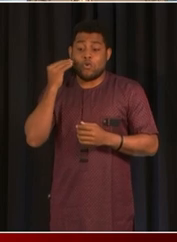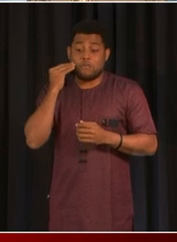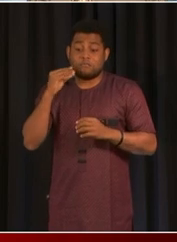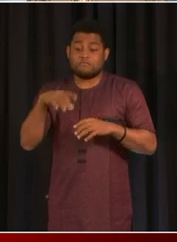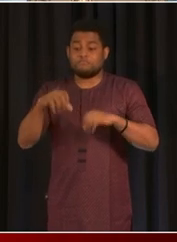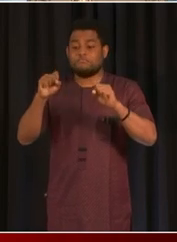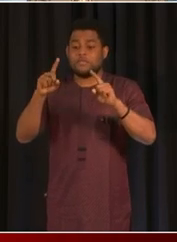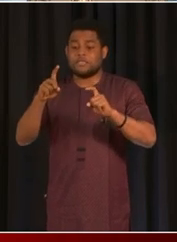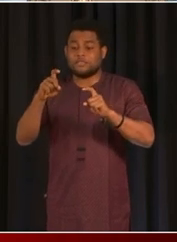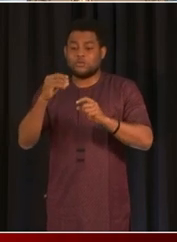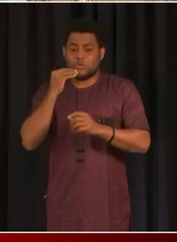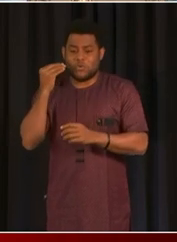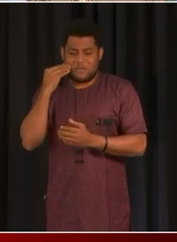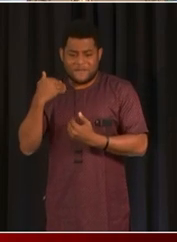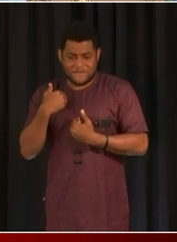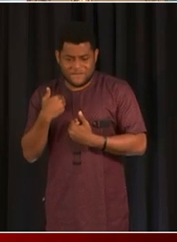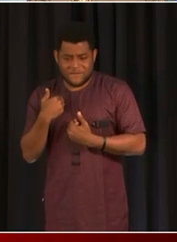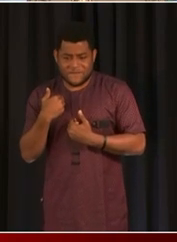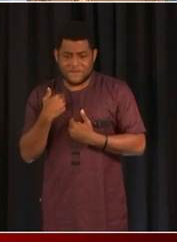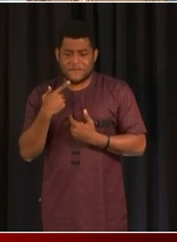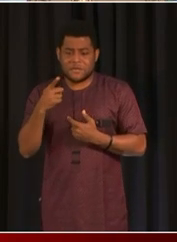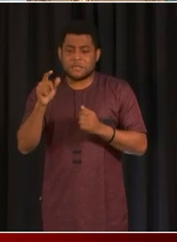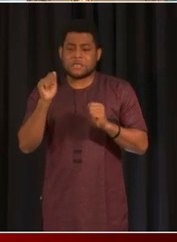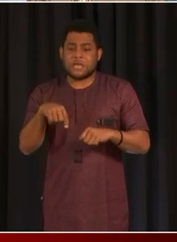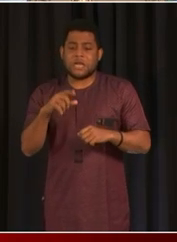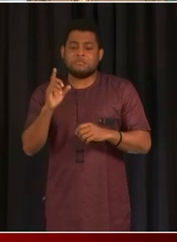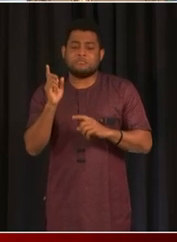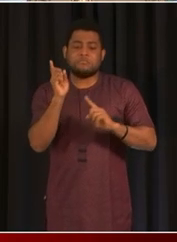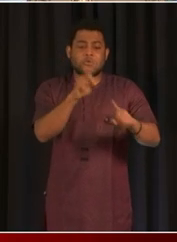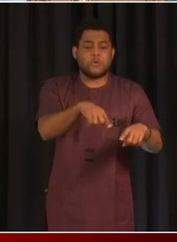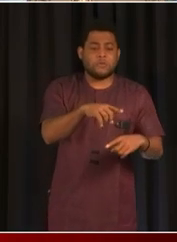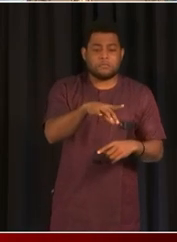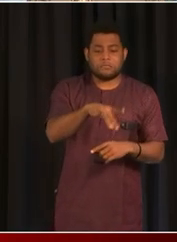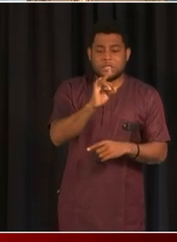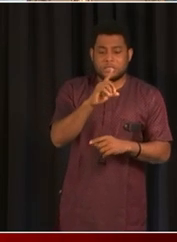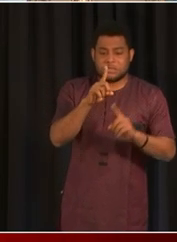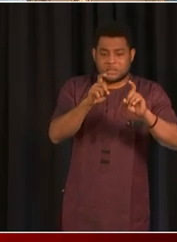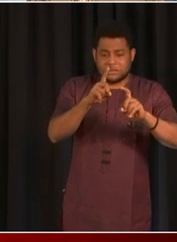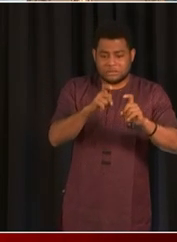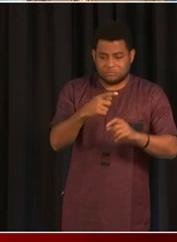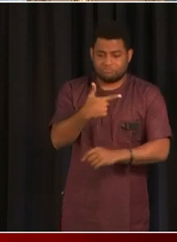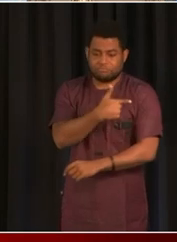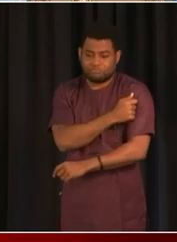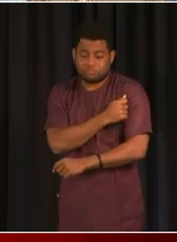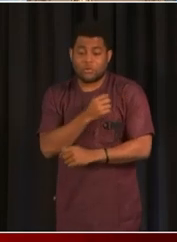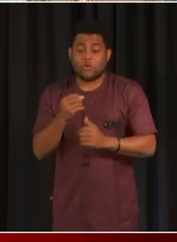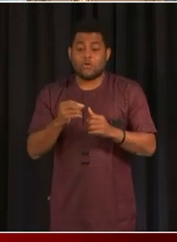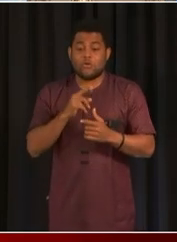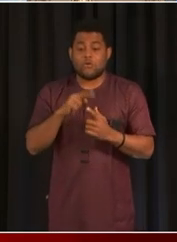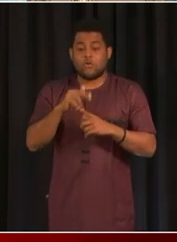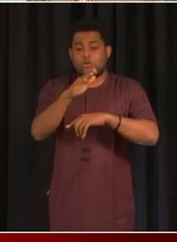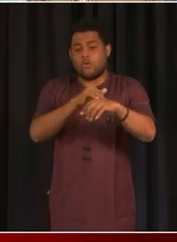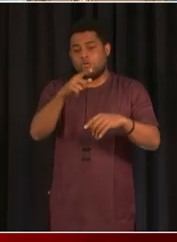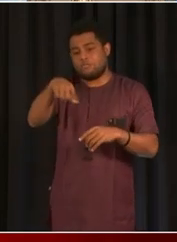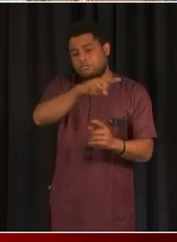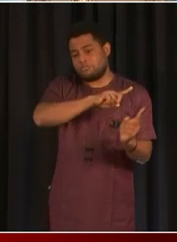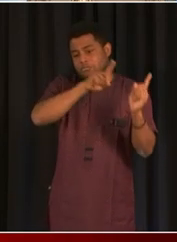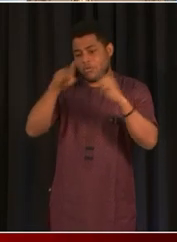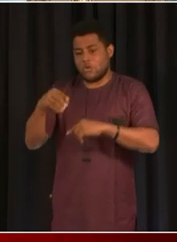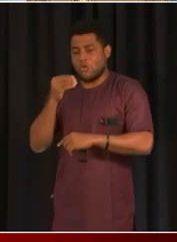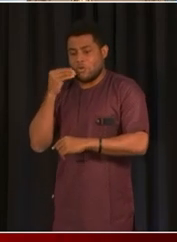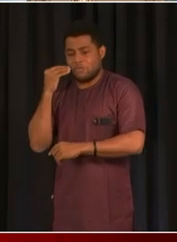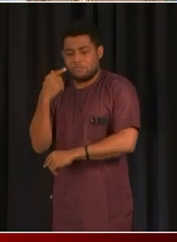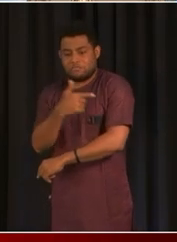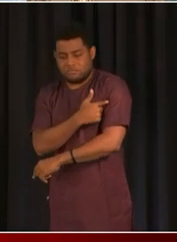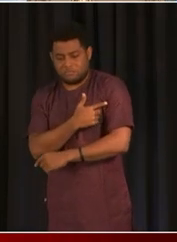and drop-off of a free, easy-to-use home testing kit. So knowing your status is key